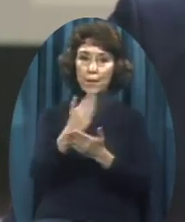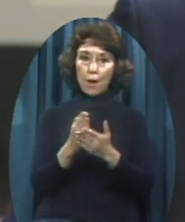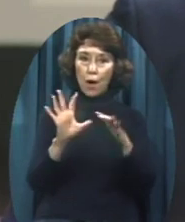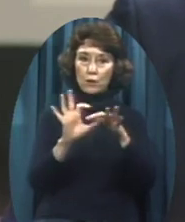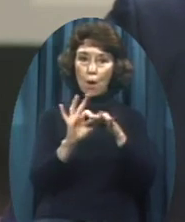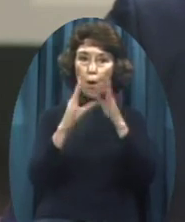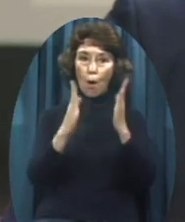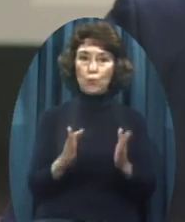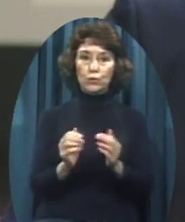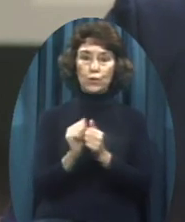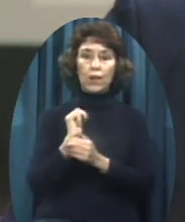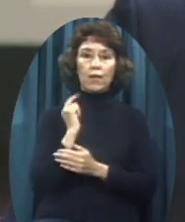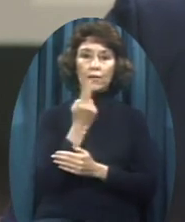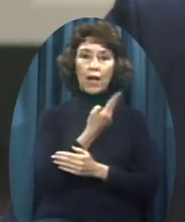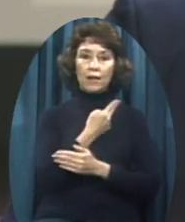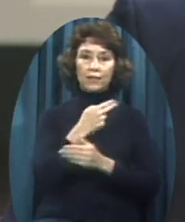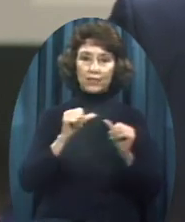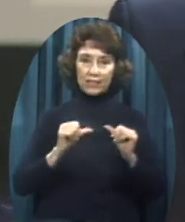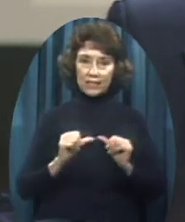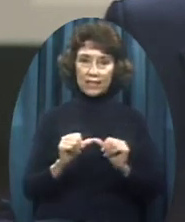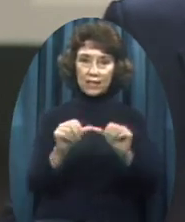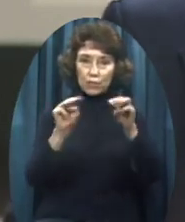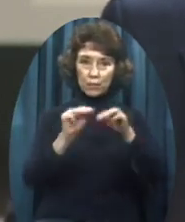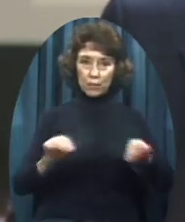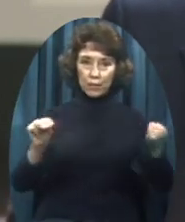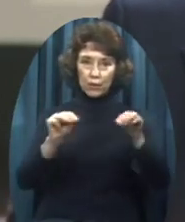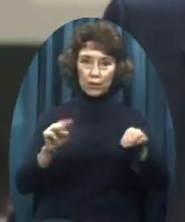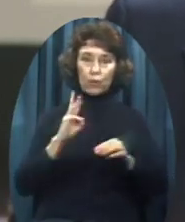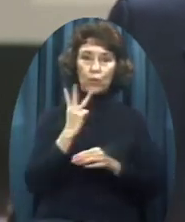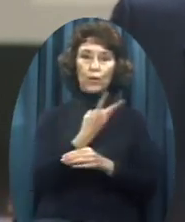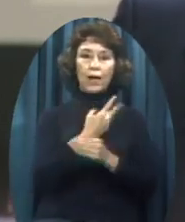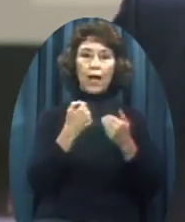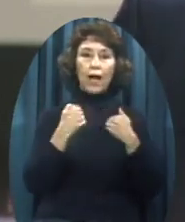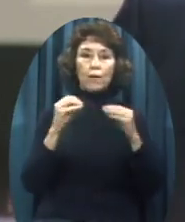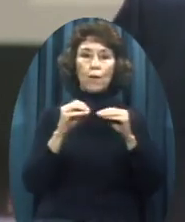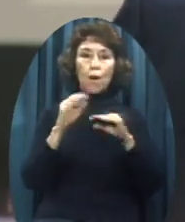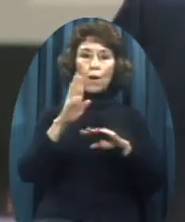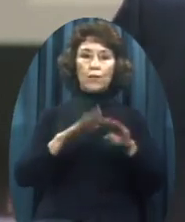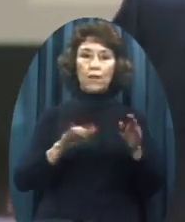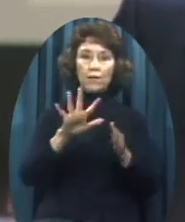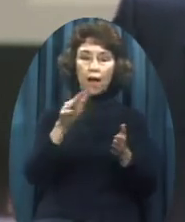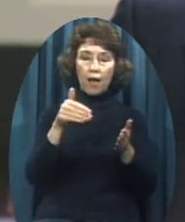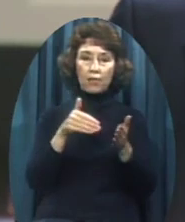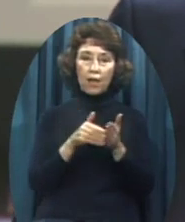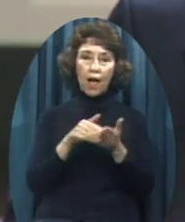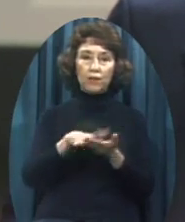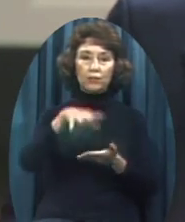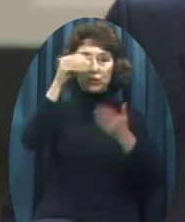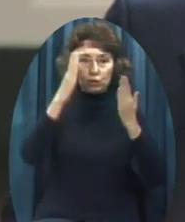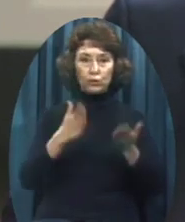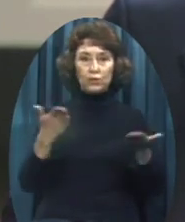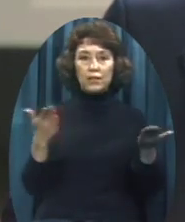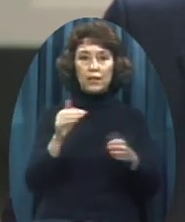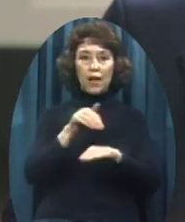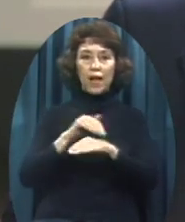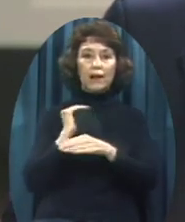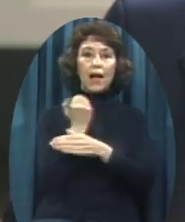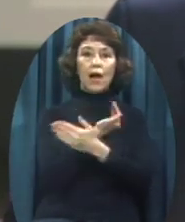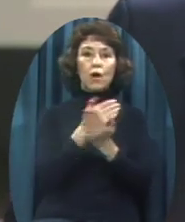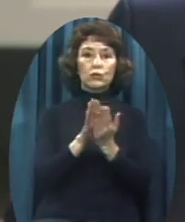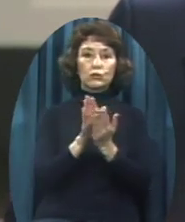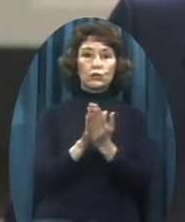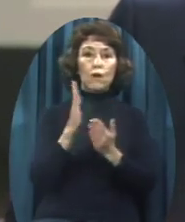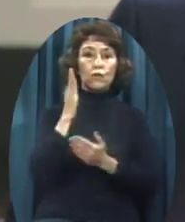continuing miracle. We have over 5,000 students this year at Liberty Baptist College and schools. One day we're going to have